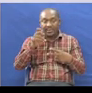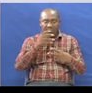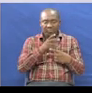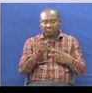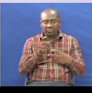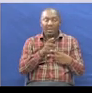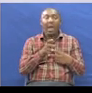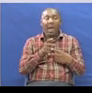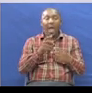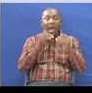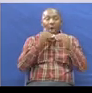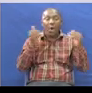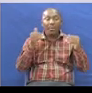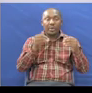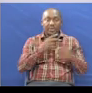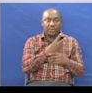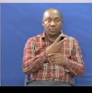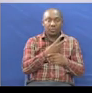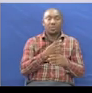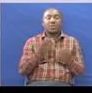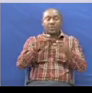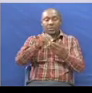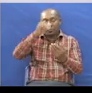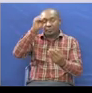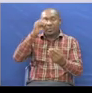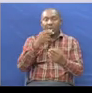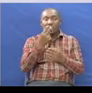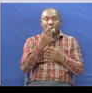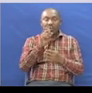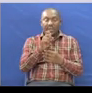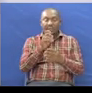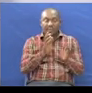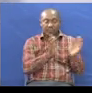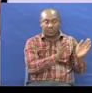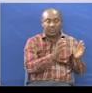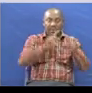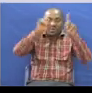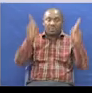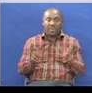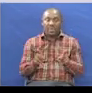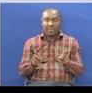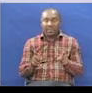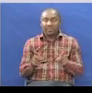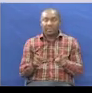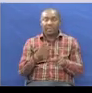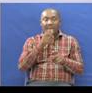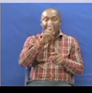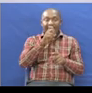x minus 2 brackets plus, common between 5x and 10 is